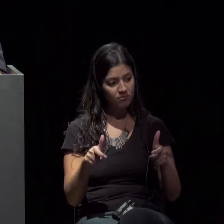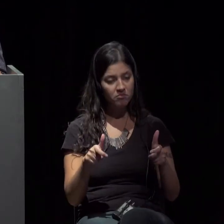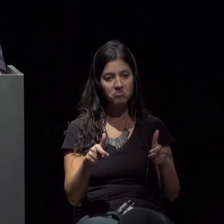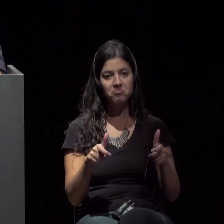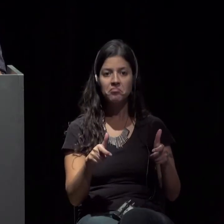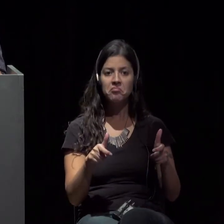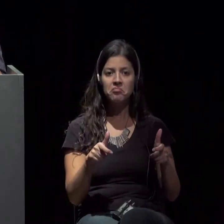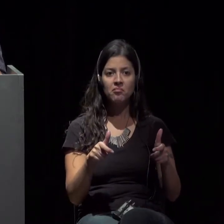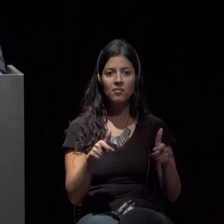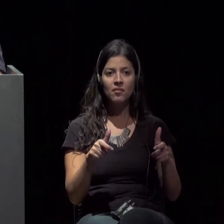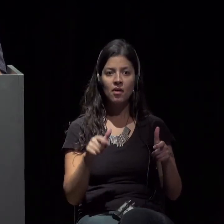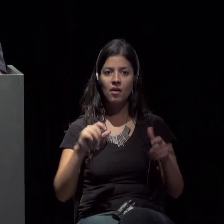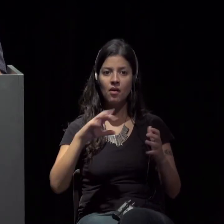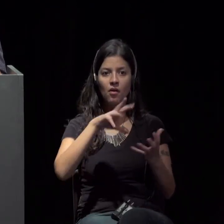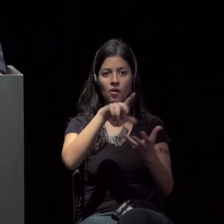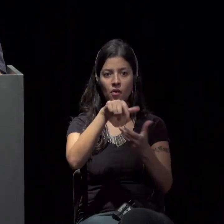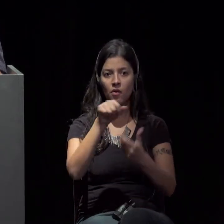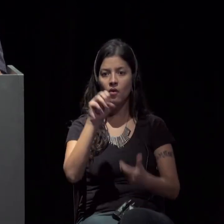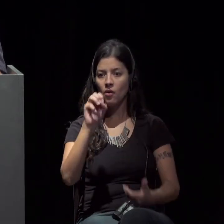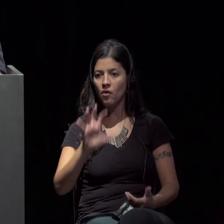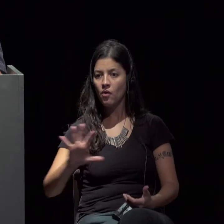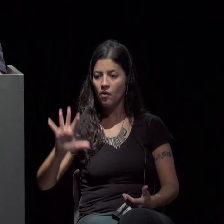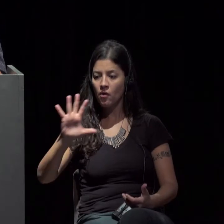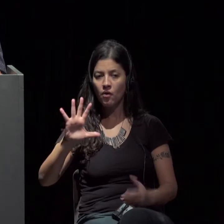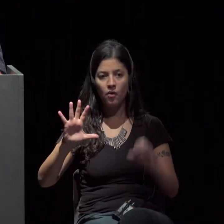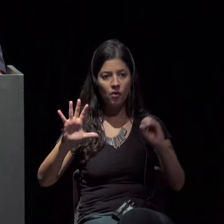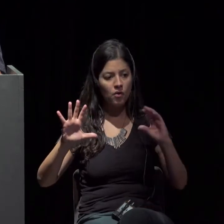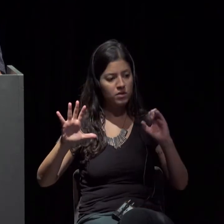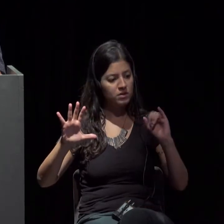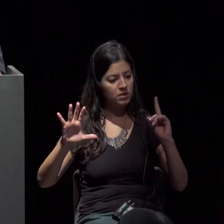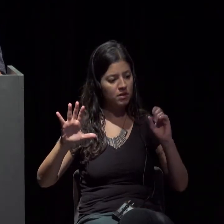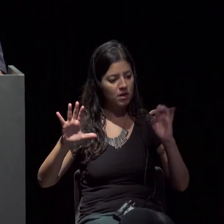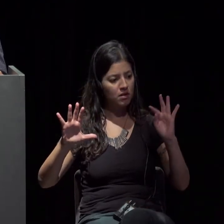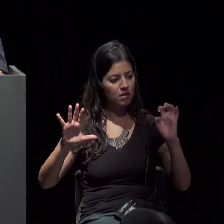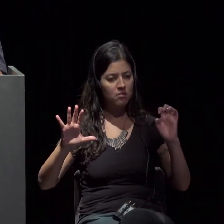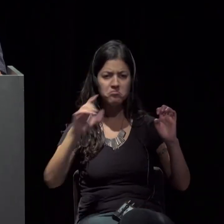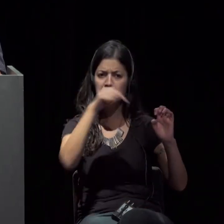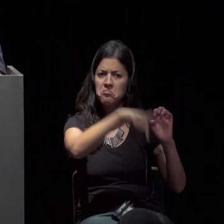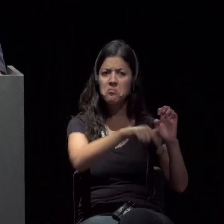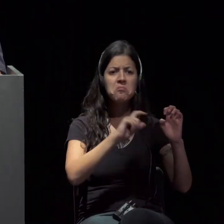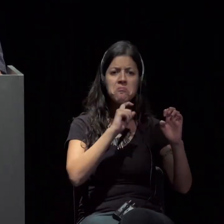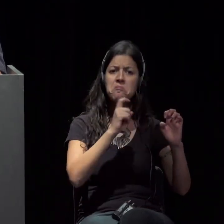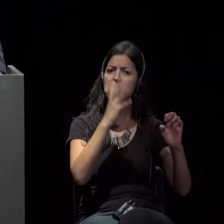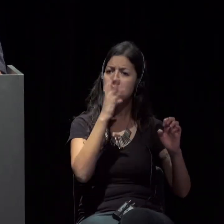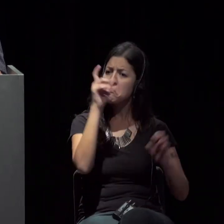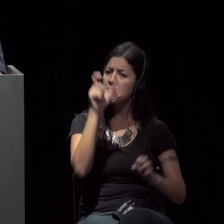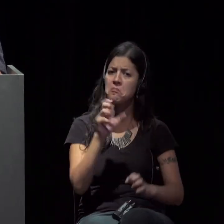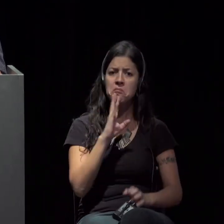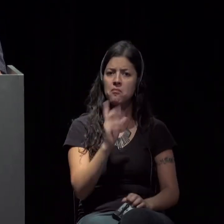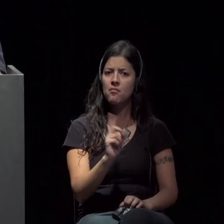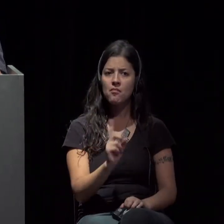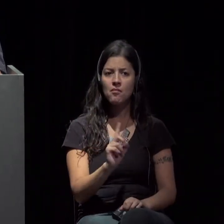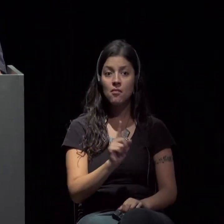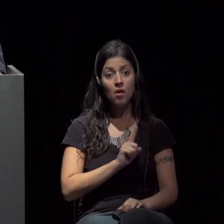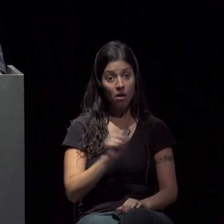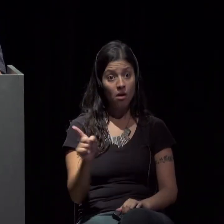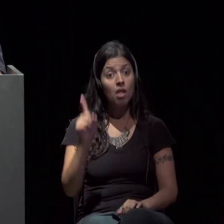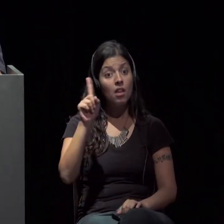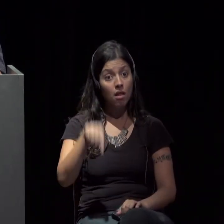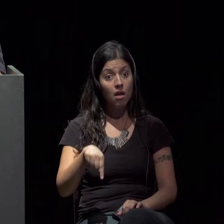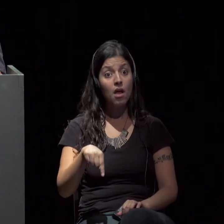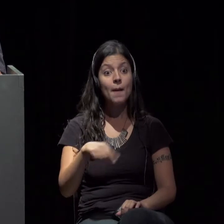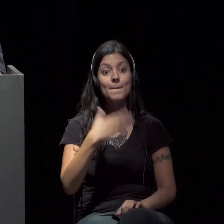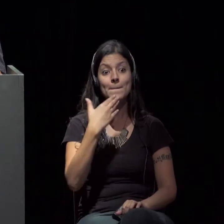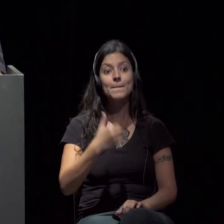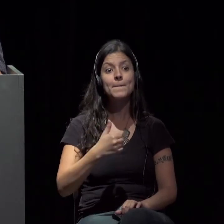outing all but guaranteed the artist's recognition as one of the most exciting artists working in the global contemporary art